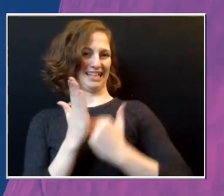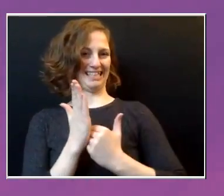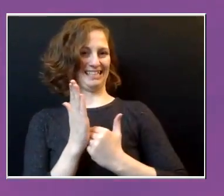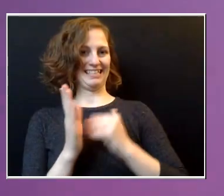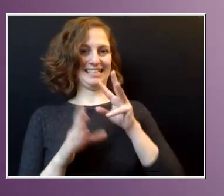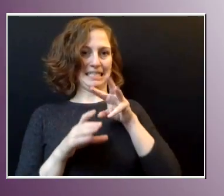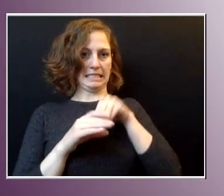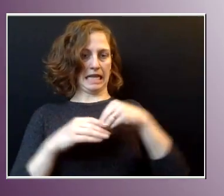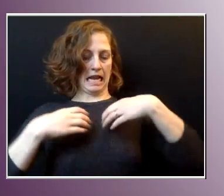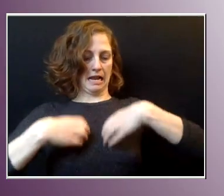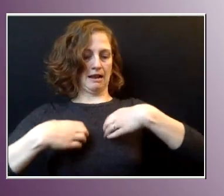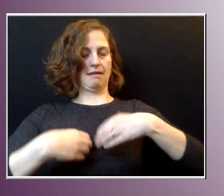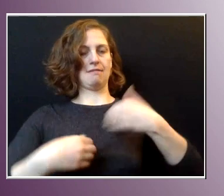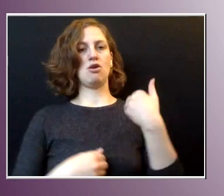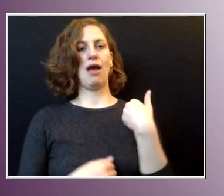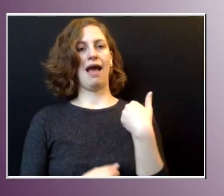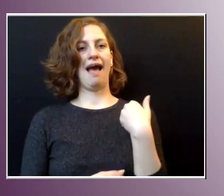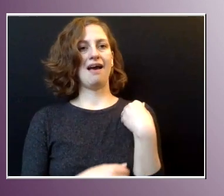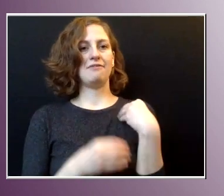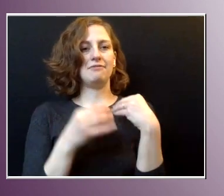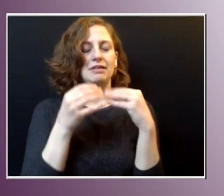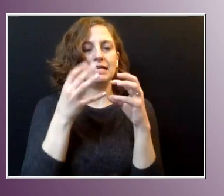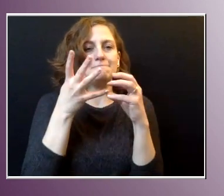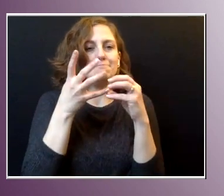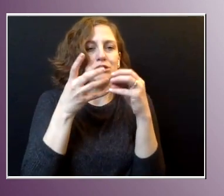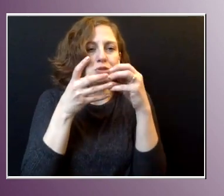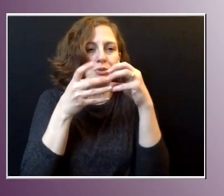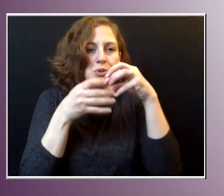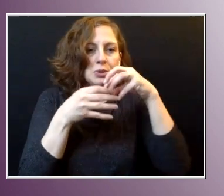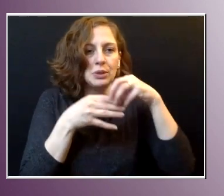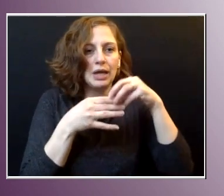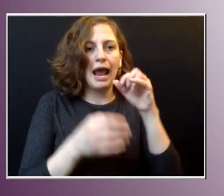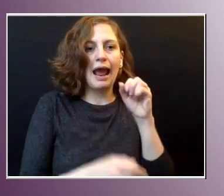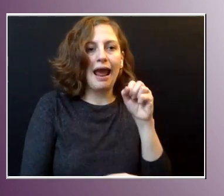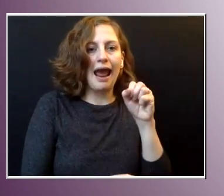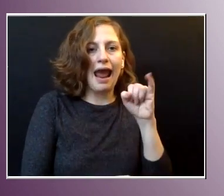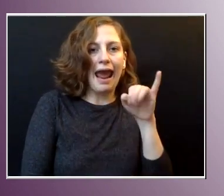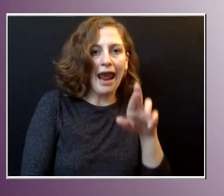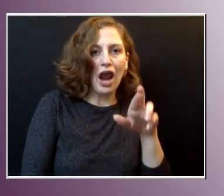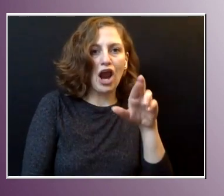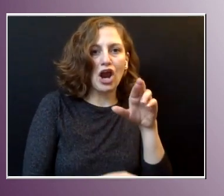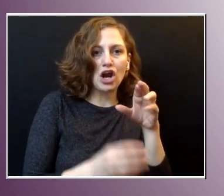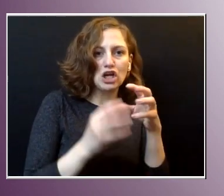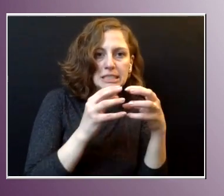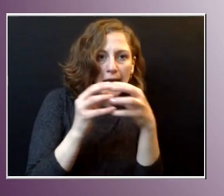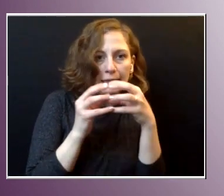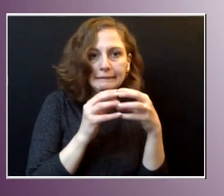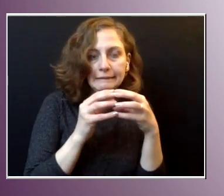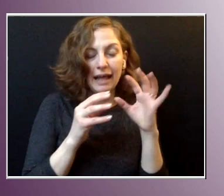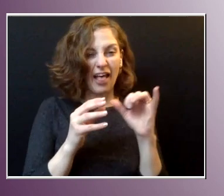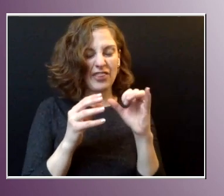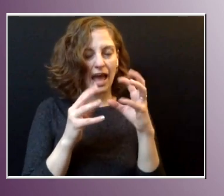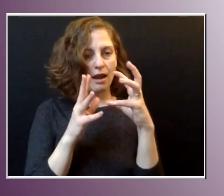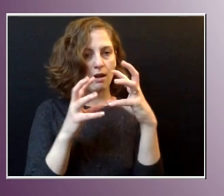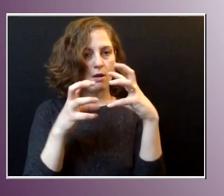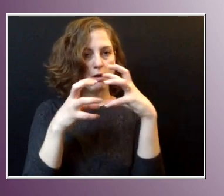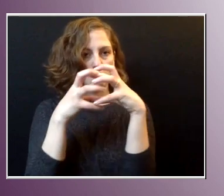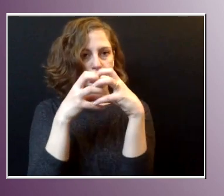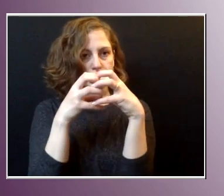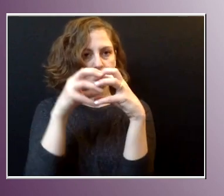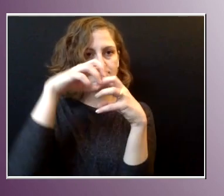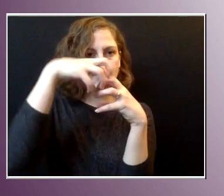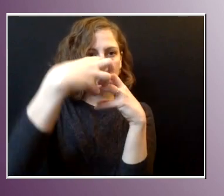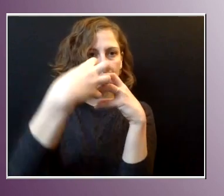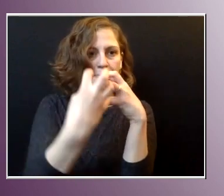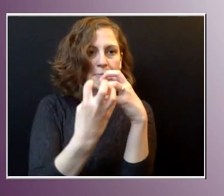all your little airways that go all the way out, and you see that whole group that looks like a cluster? It looks like a cluster of grapes. Each one of those